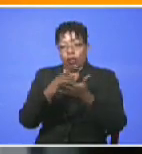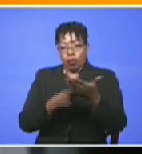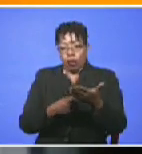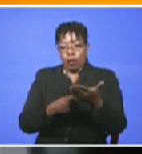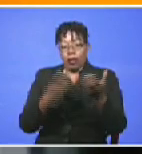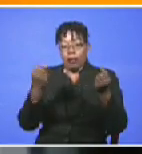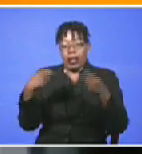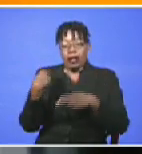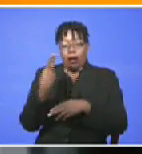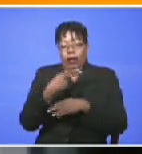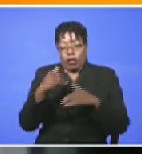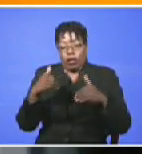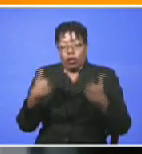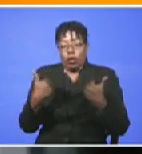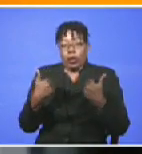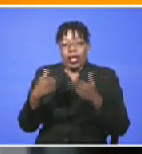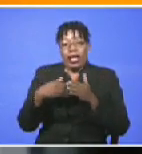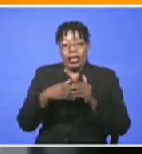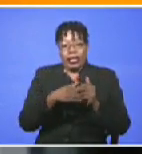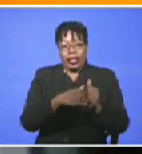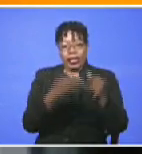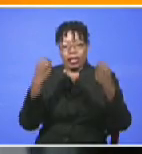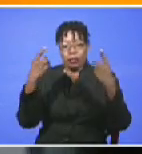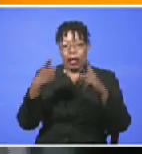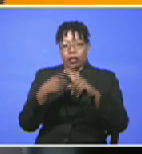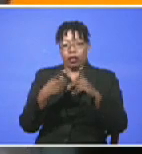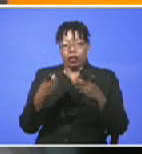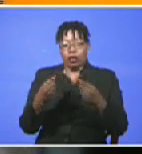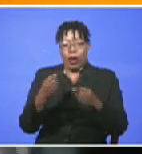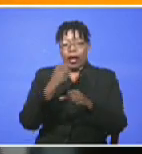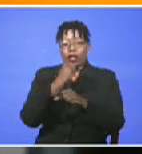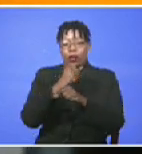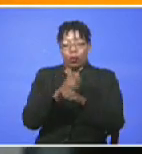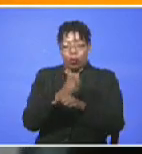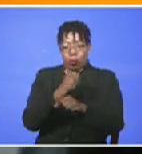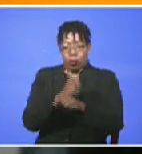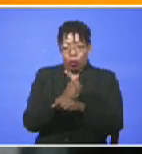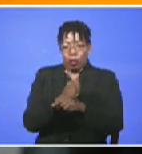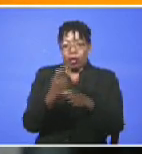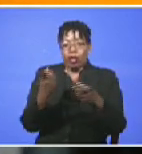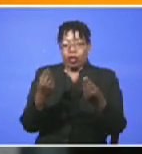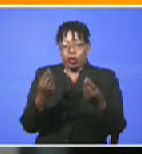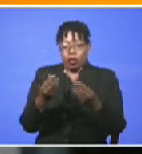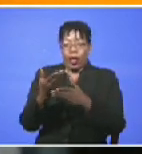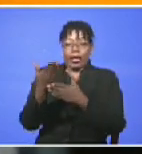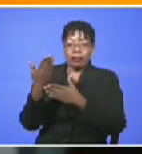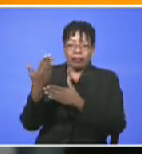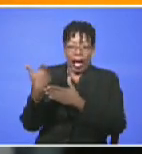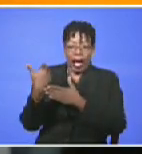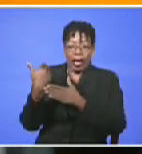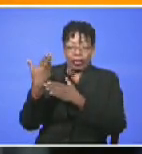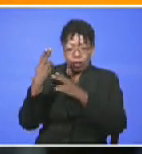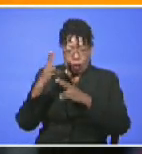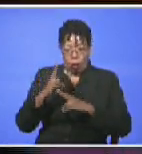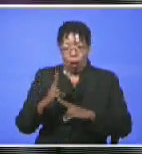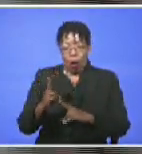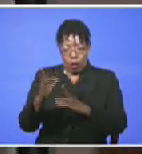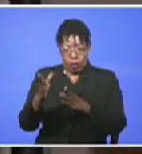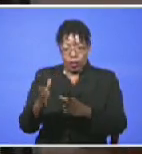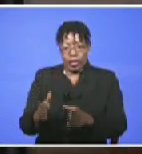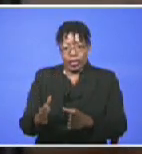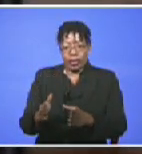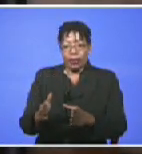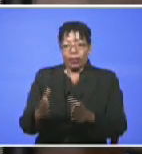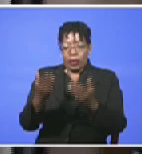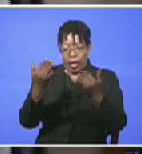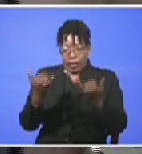of us in youth leadership aspire to, many of us have worked towards, and that is our past honorees and our current honorees. And